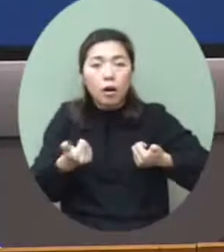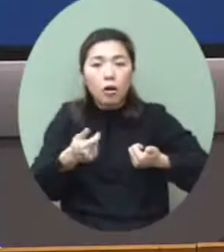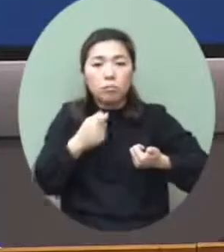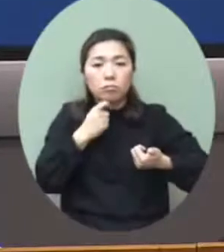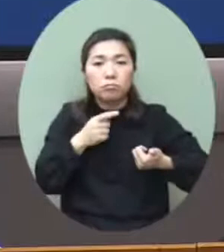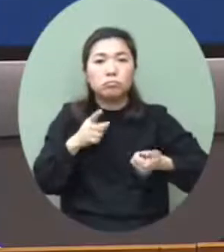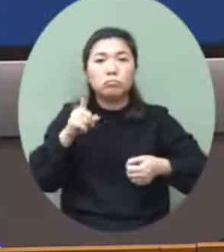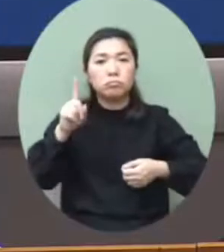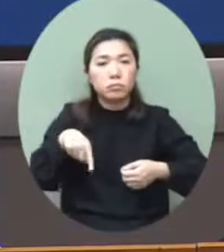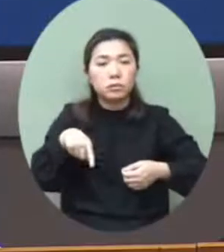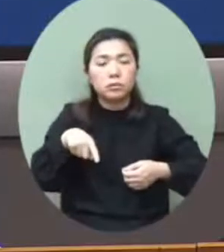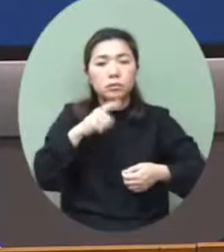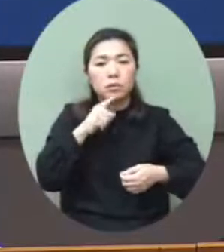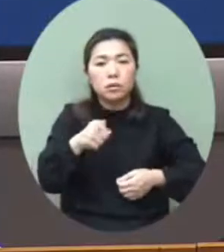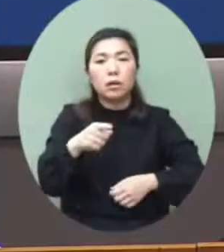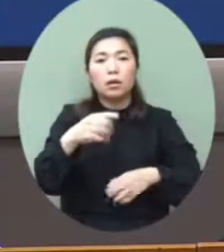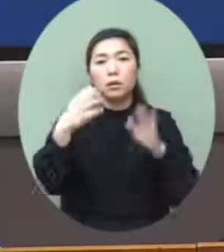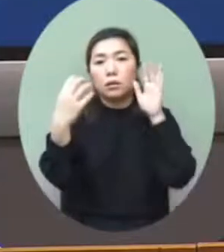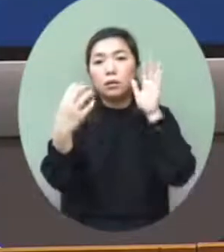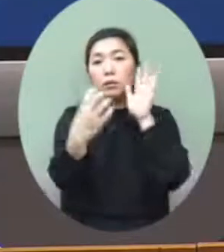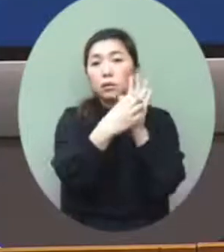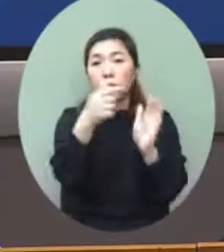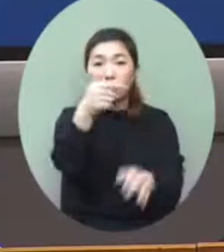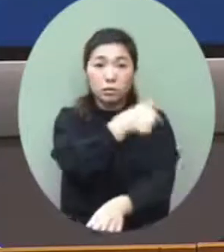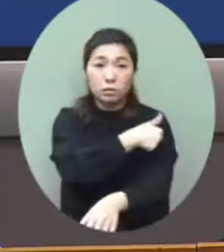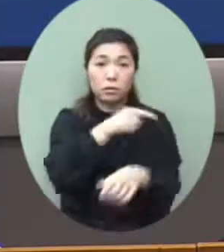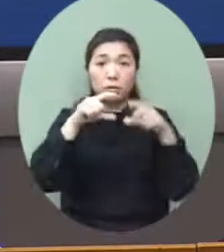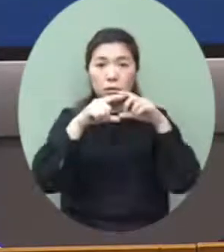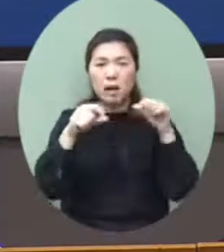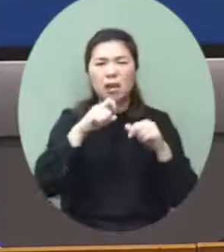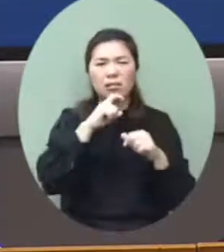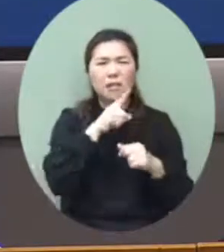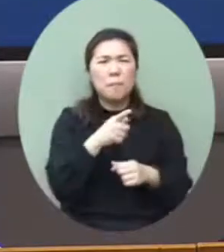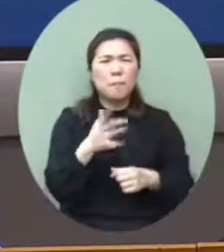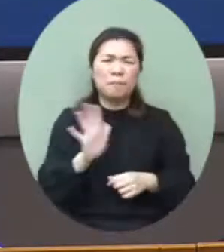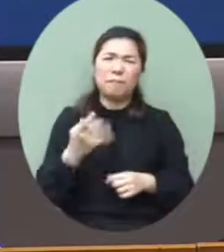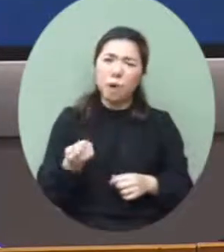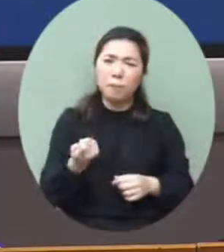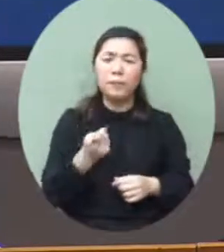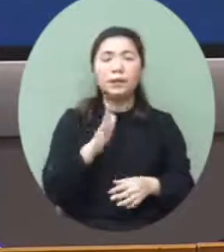unvaccinated but have since recovered from COVID,